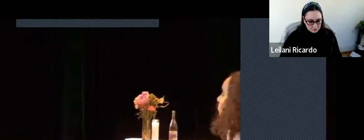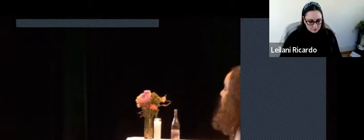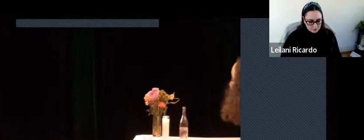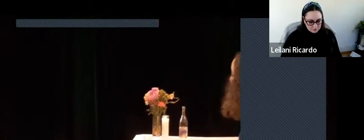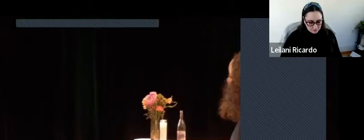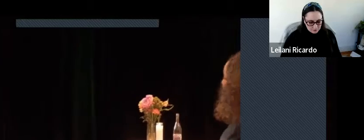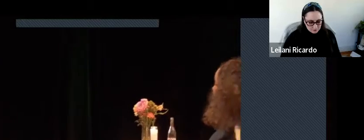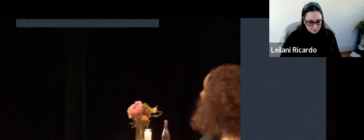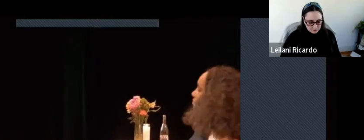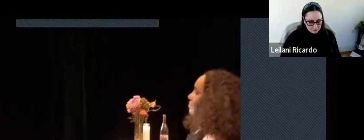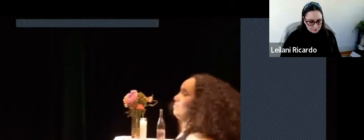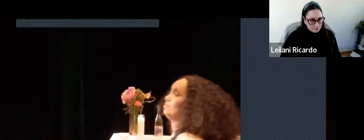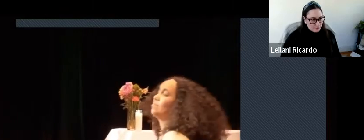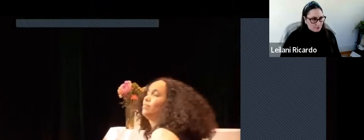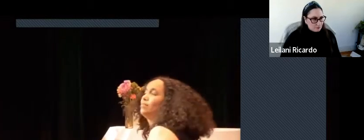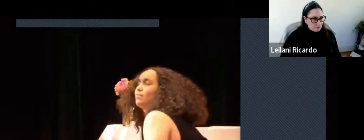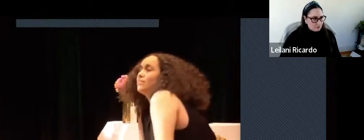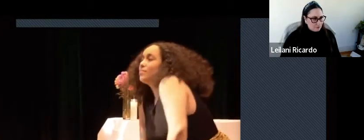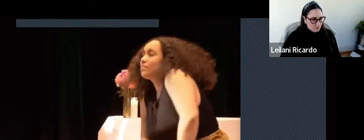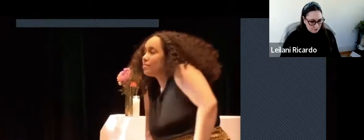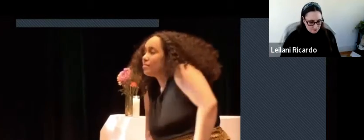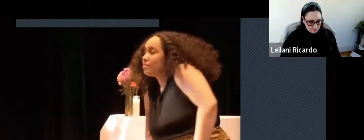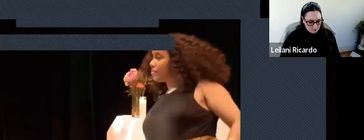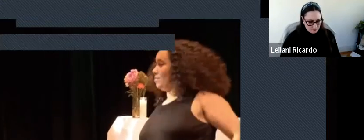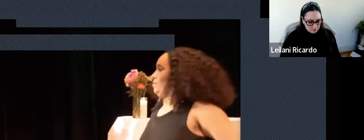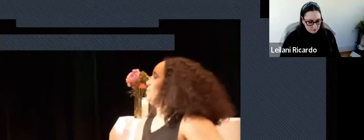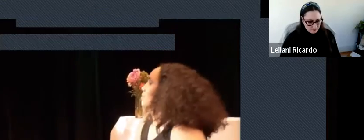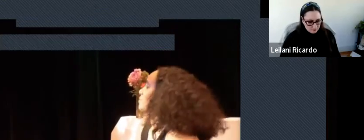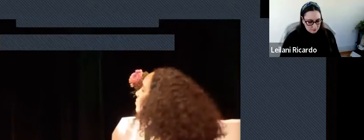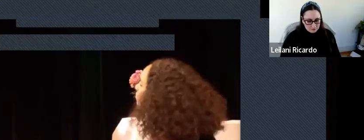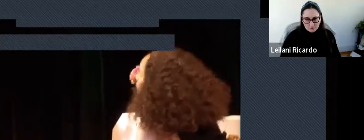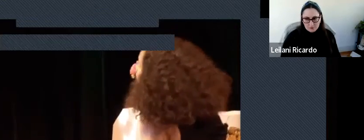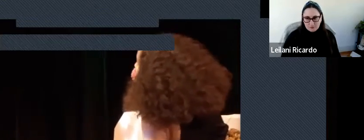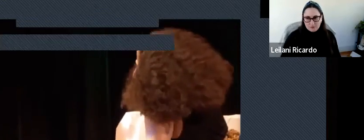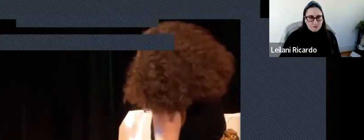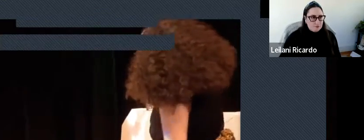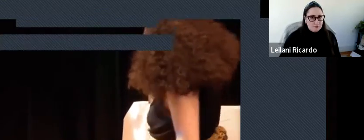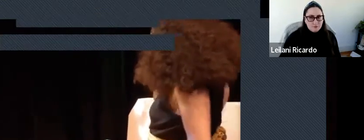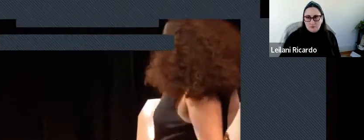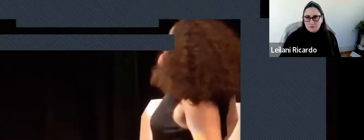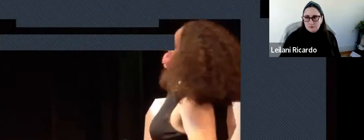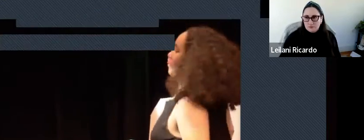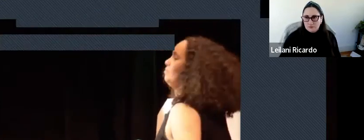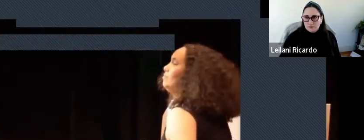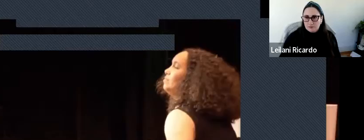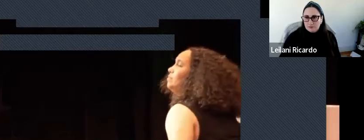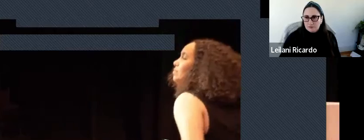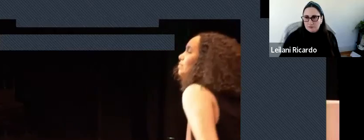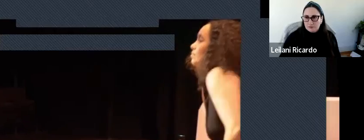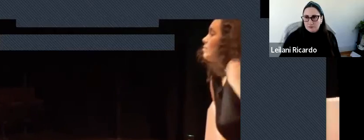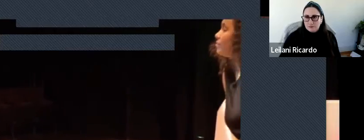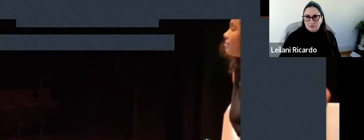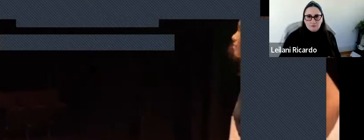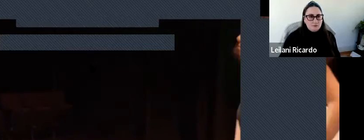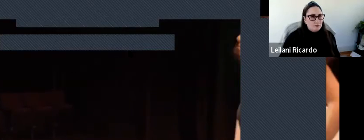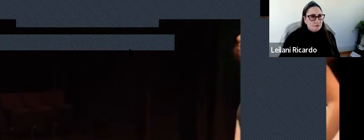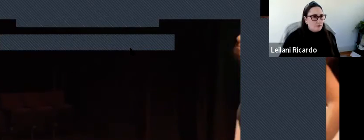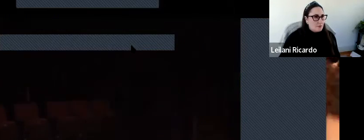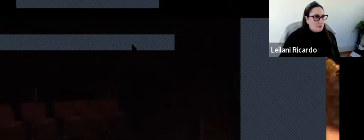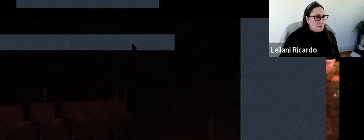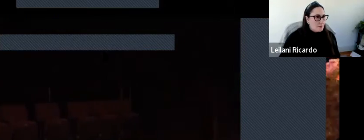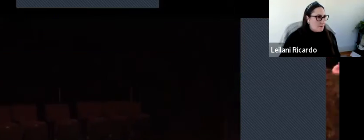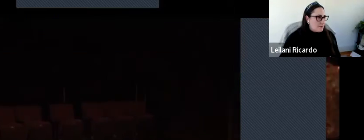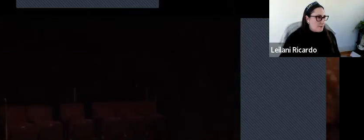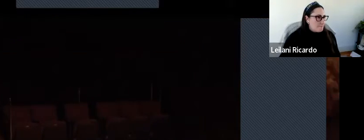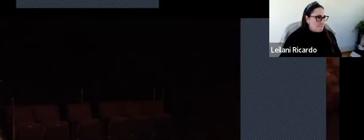Those are two old friends that cannot join me on the rest of this journey. I will have to leave them